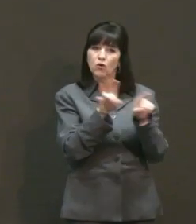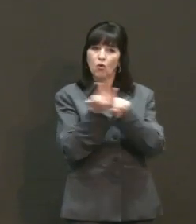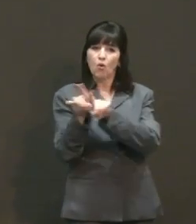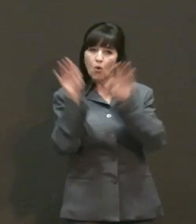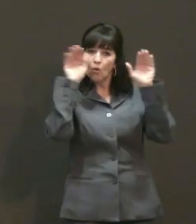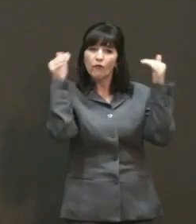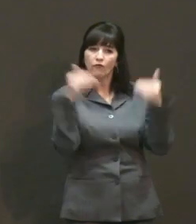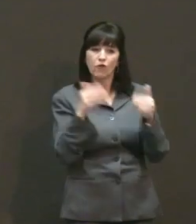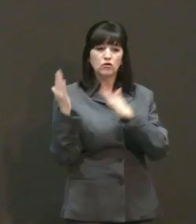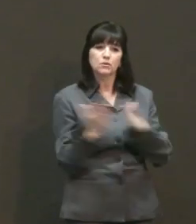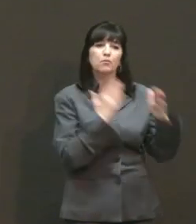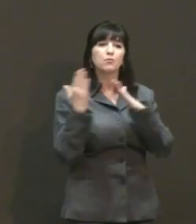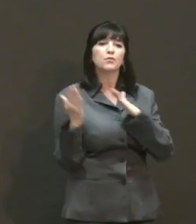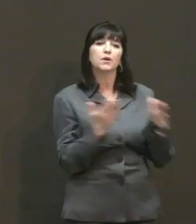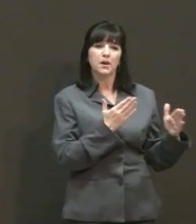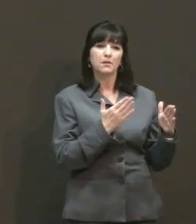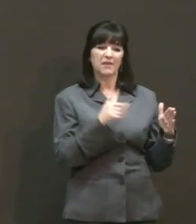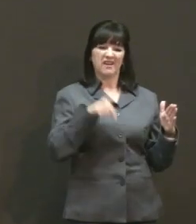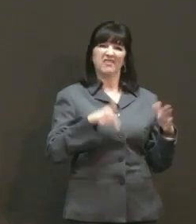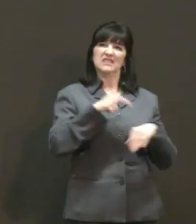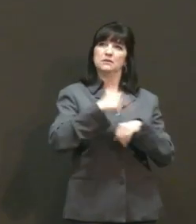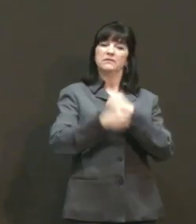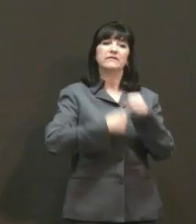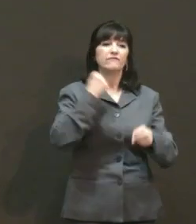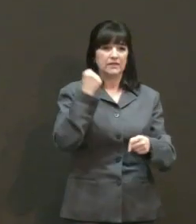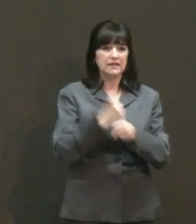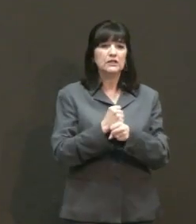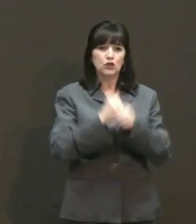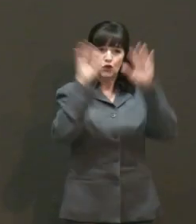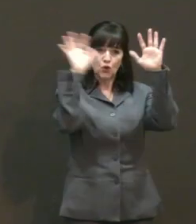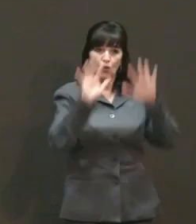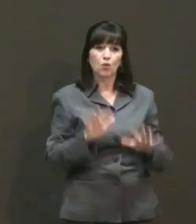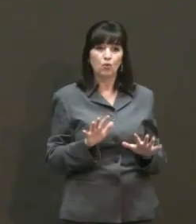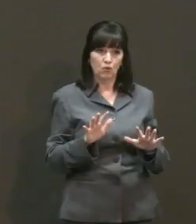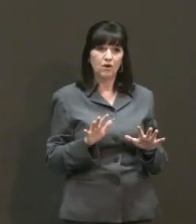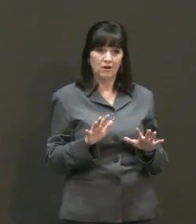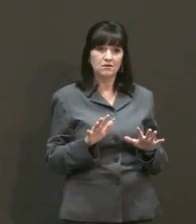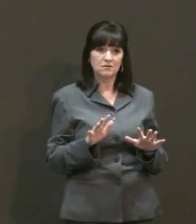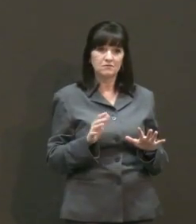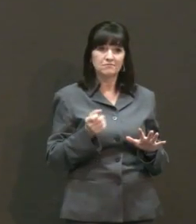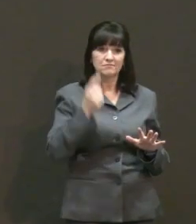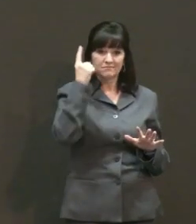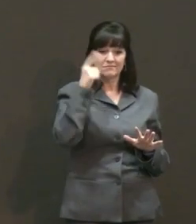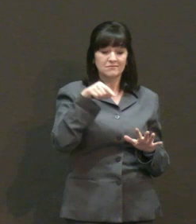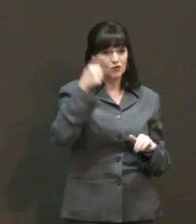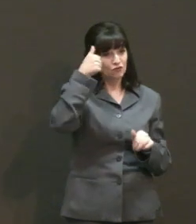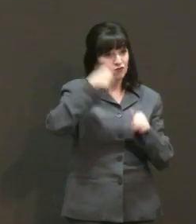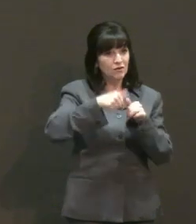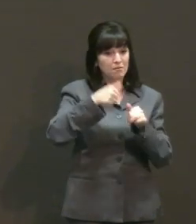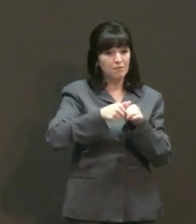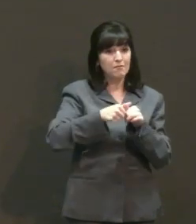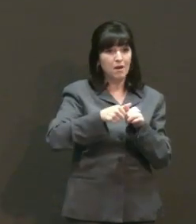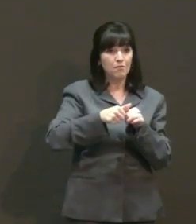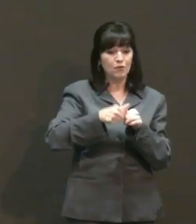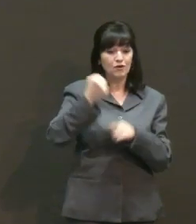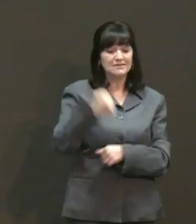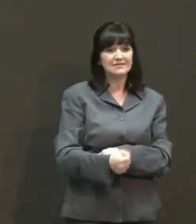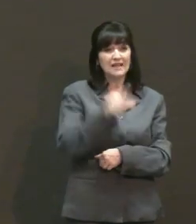make sure we prepare for other things as well. As it was just over a year ago that the community of Laurel was woken up very early by a